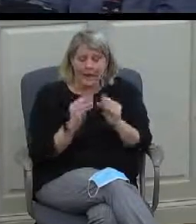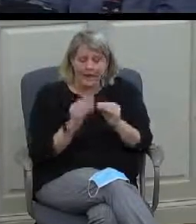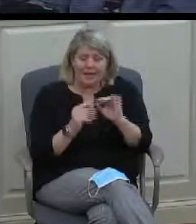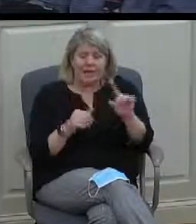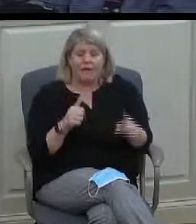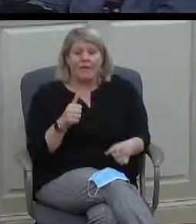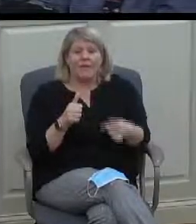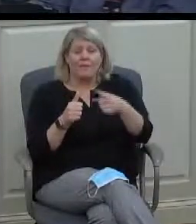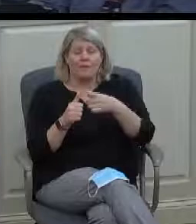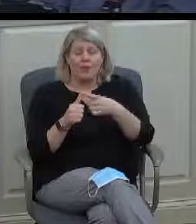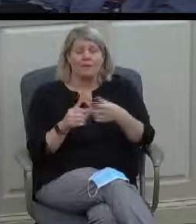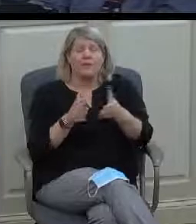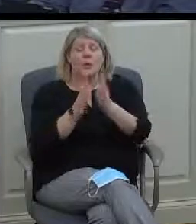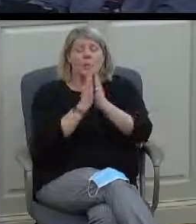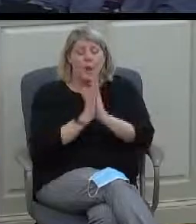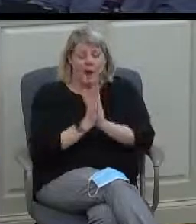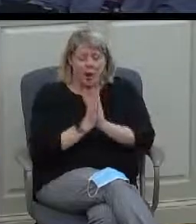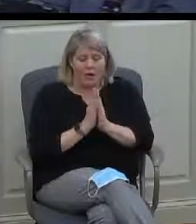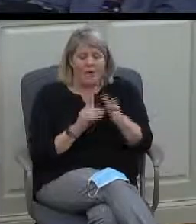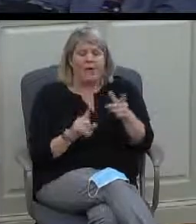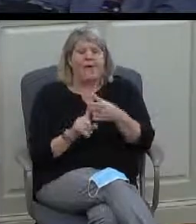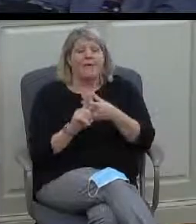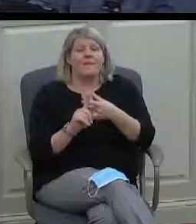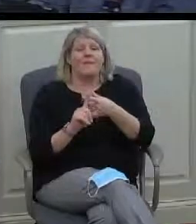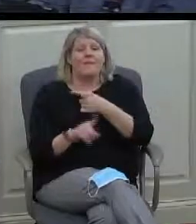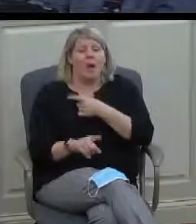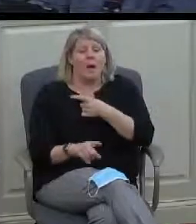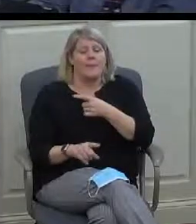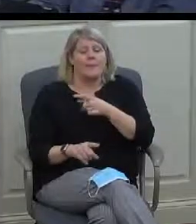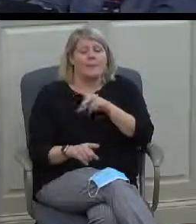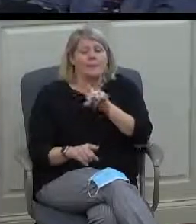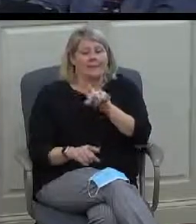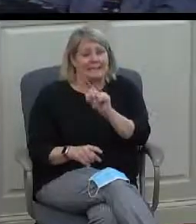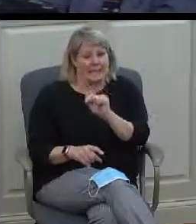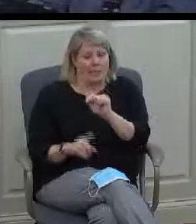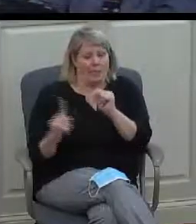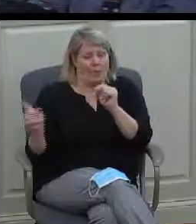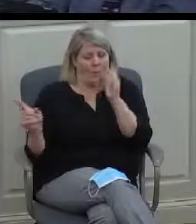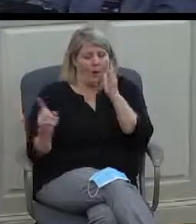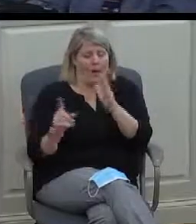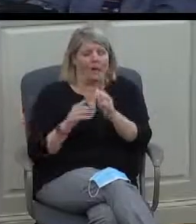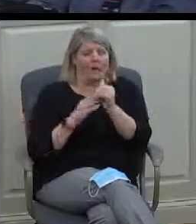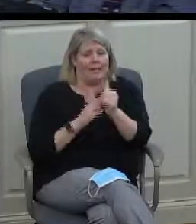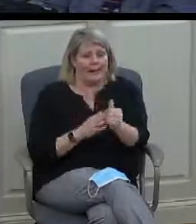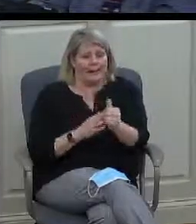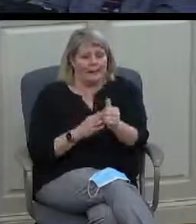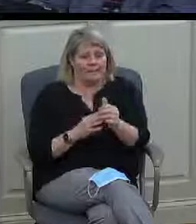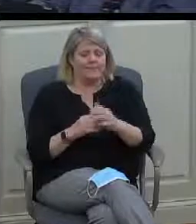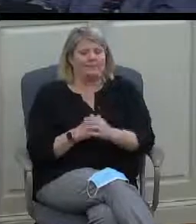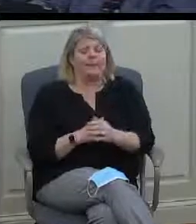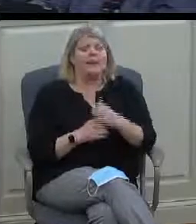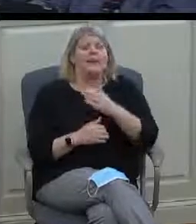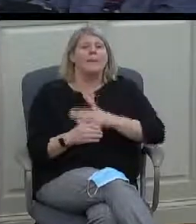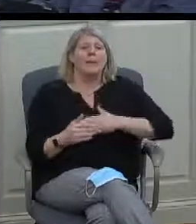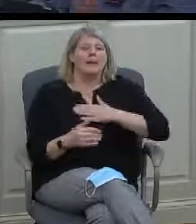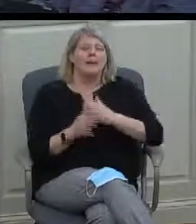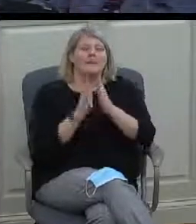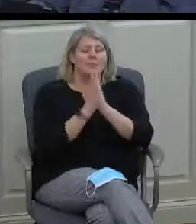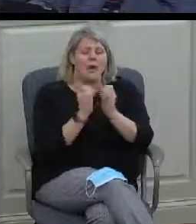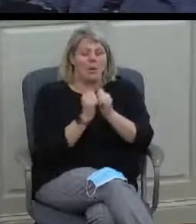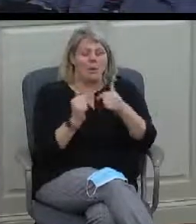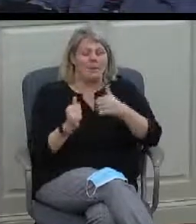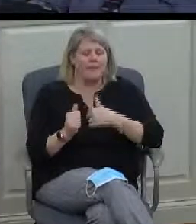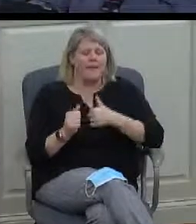by prayer by Commissioner Denise Terry. Thank you. Please pray with me.